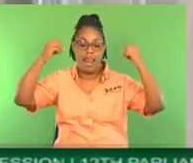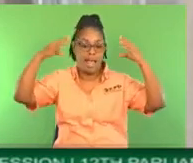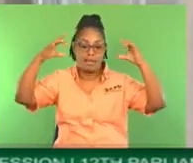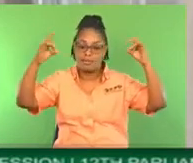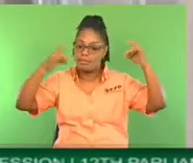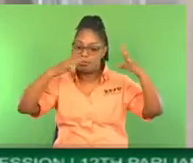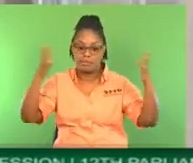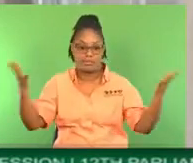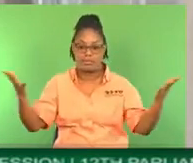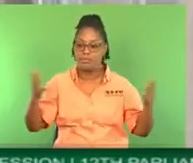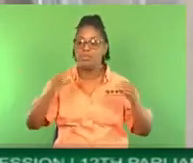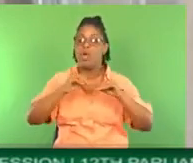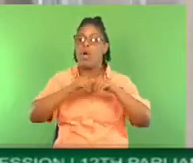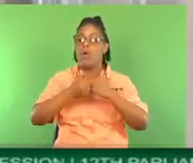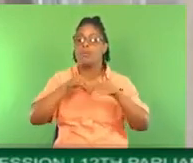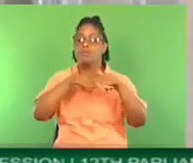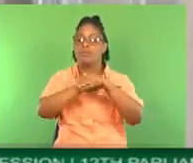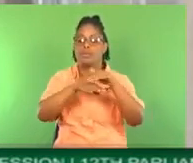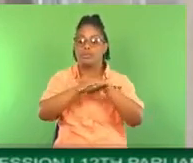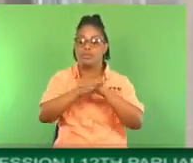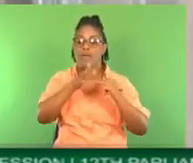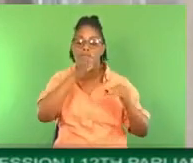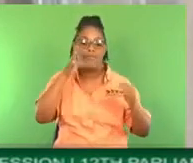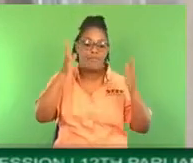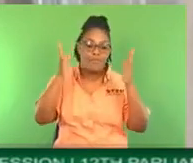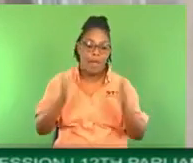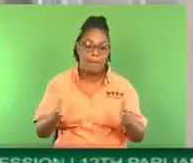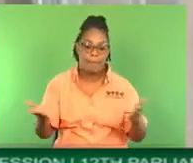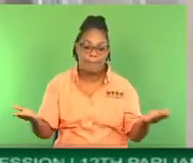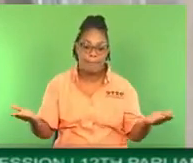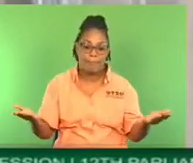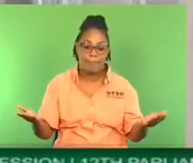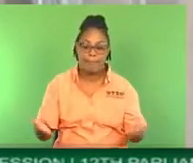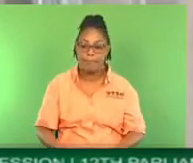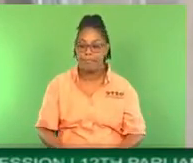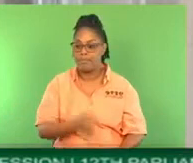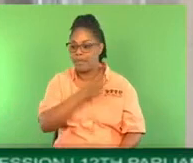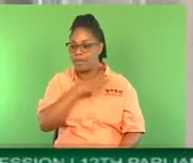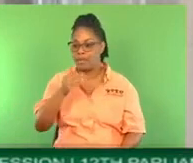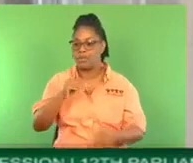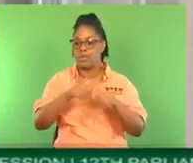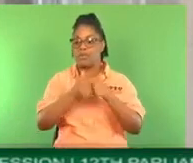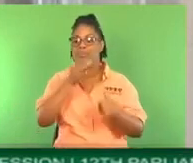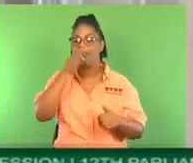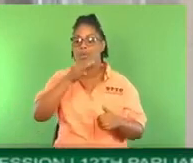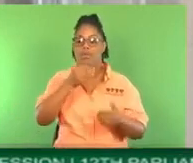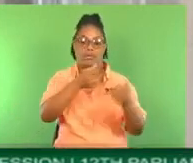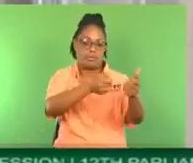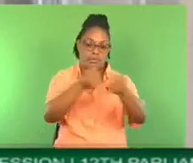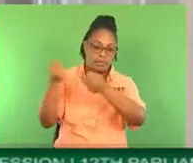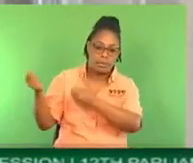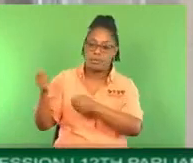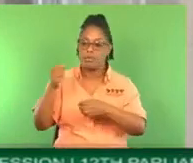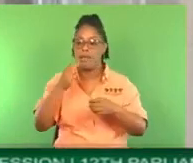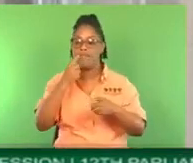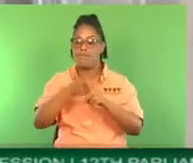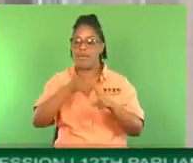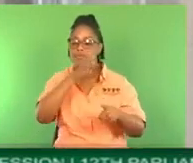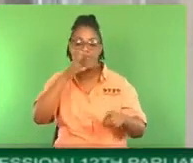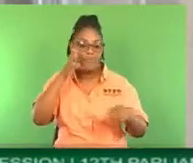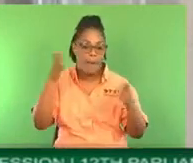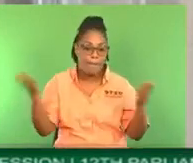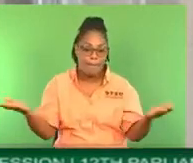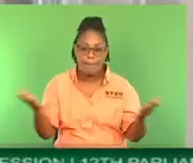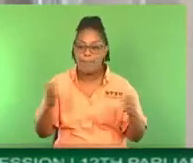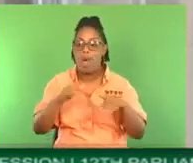to get to the farms, and they have no lights to take the produce out. And because of that, they meet